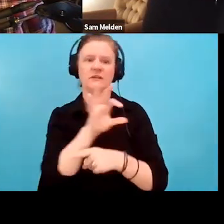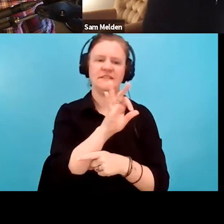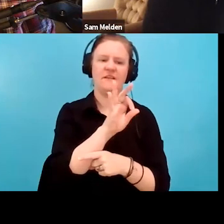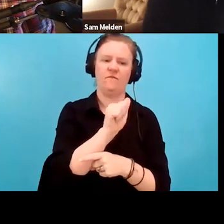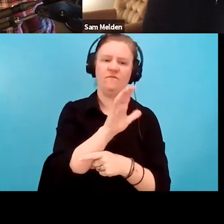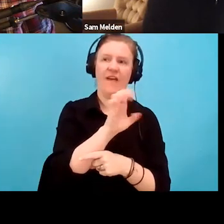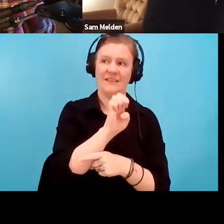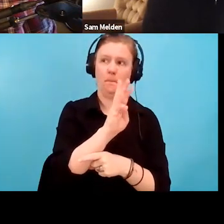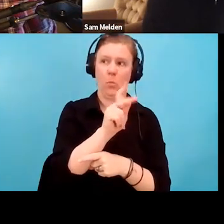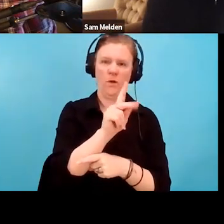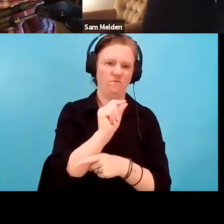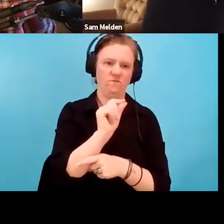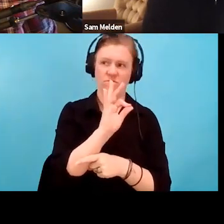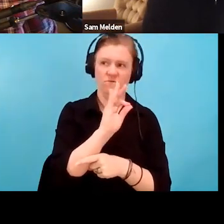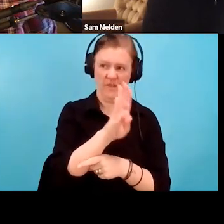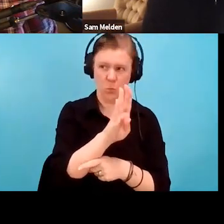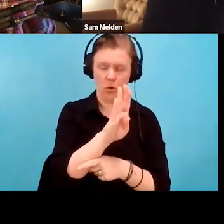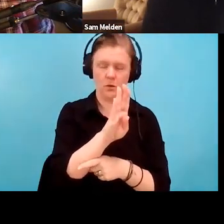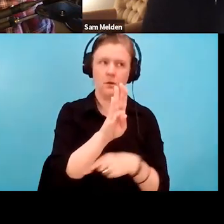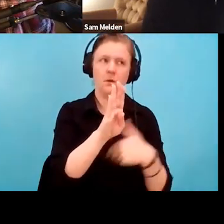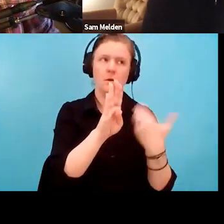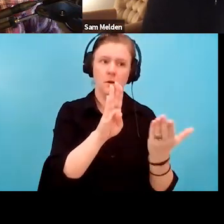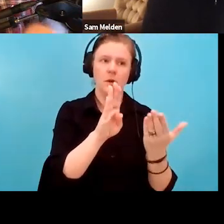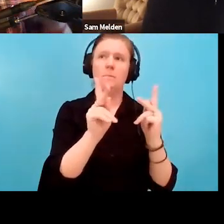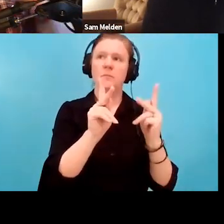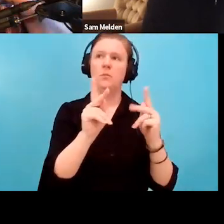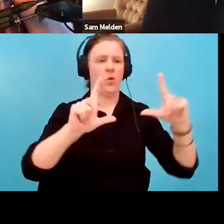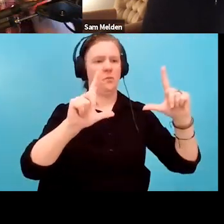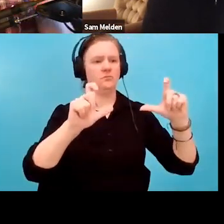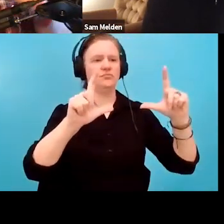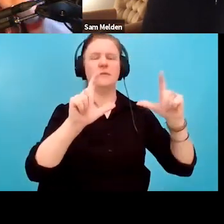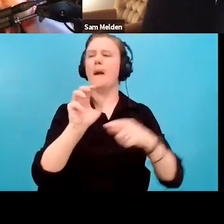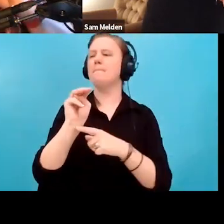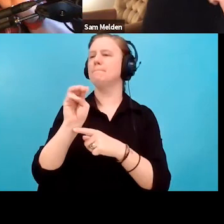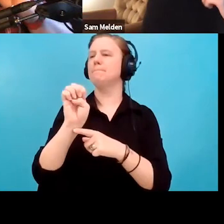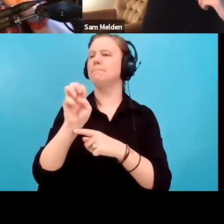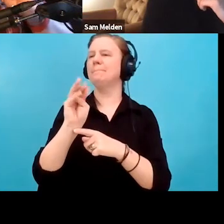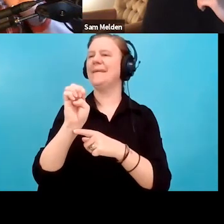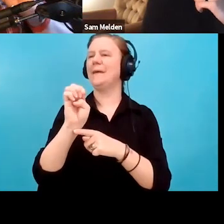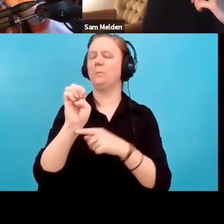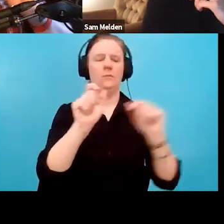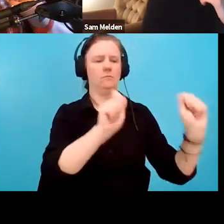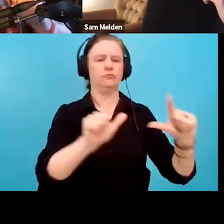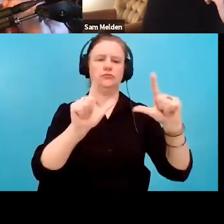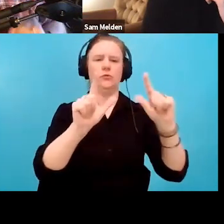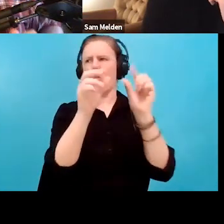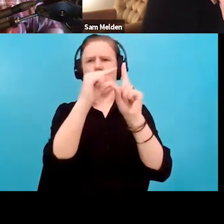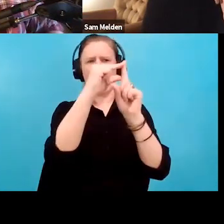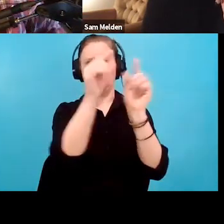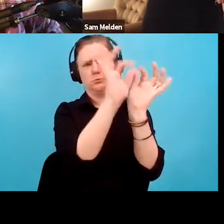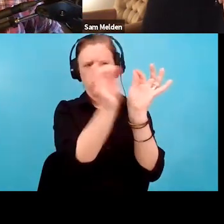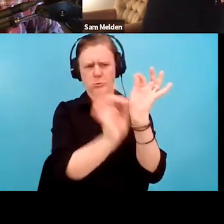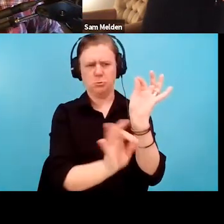people posting photographs of text, right? Like a picture, a screenshot with lots and lots of words in